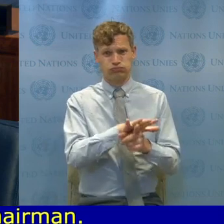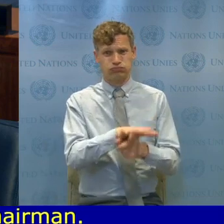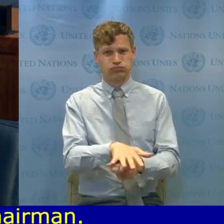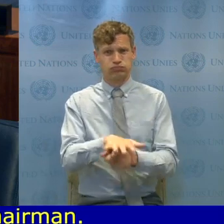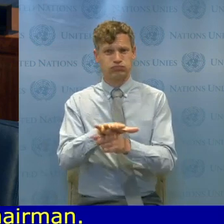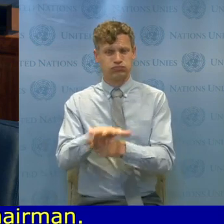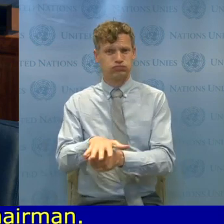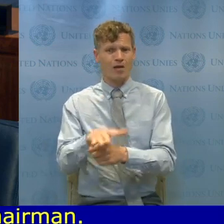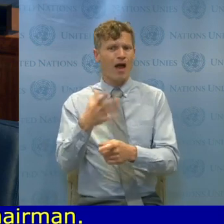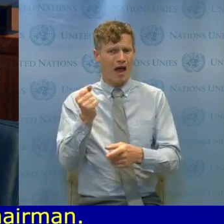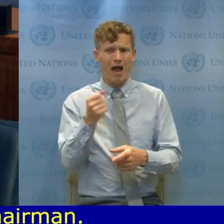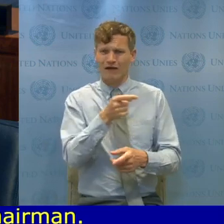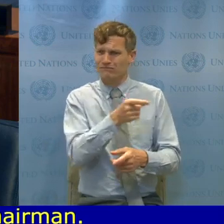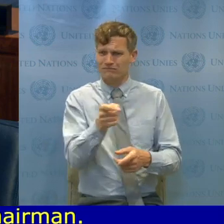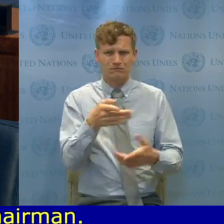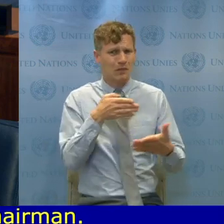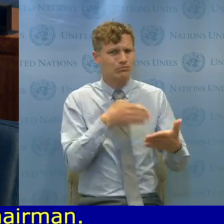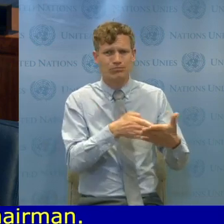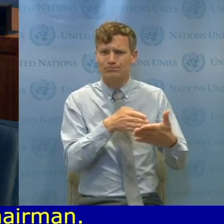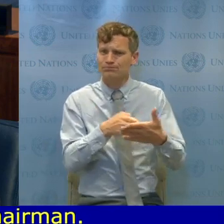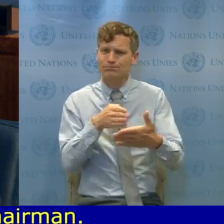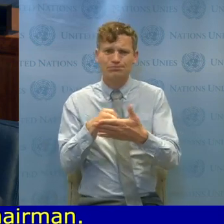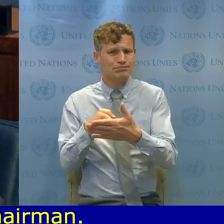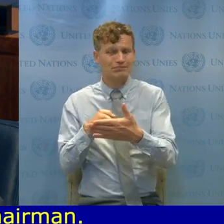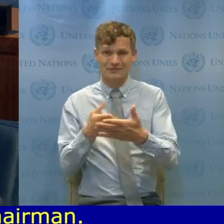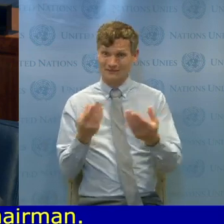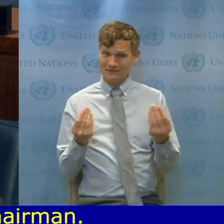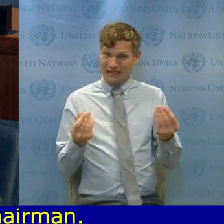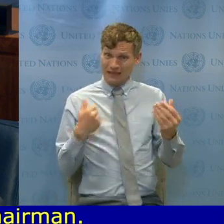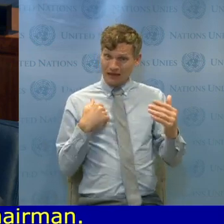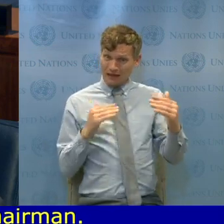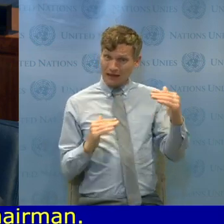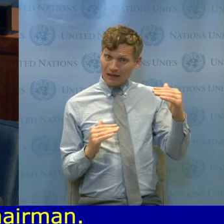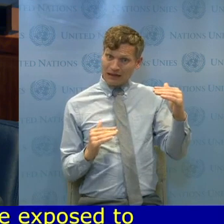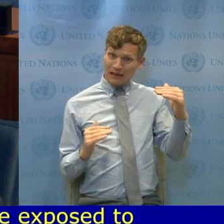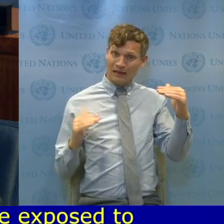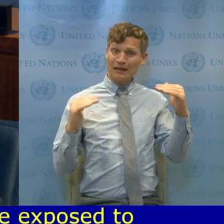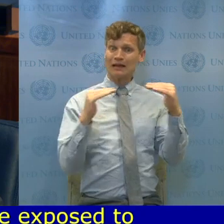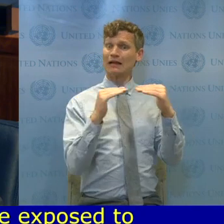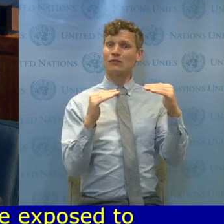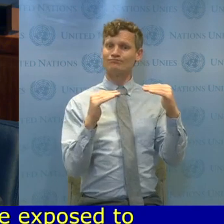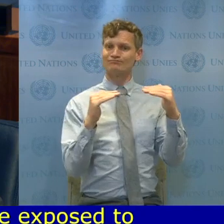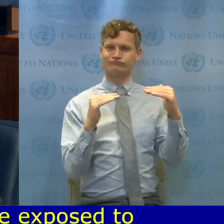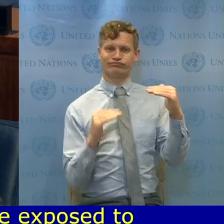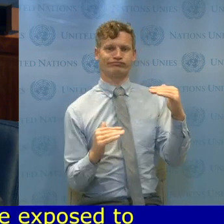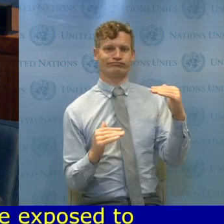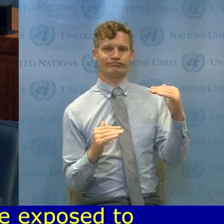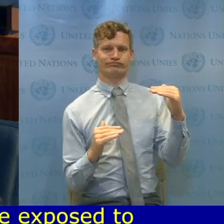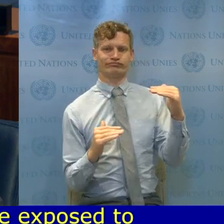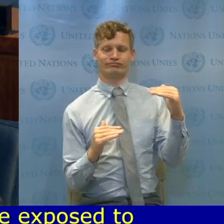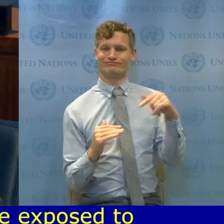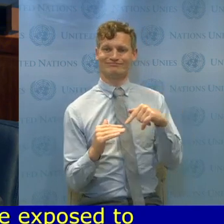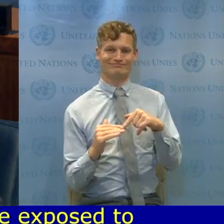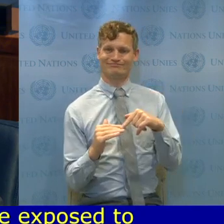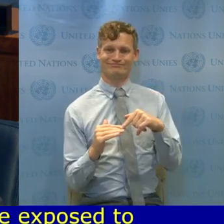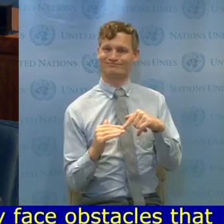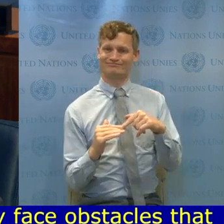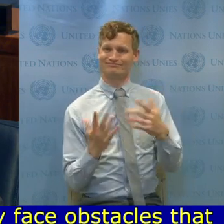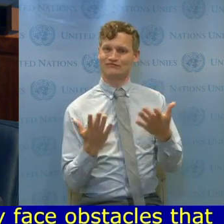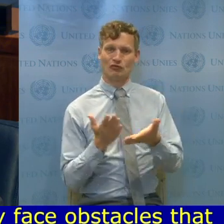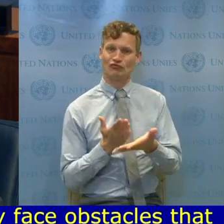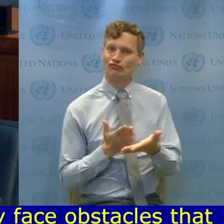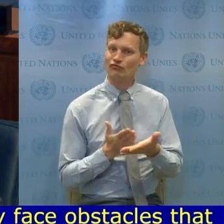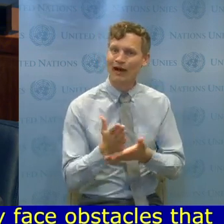their participation on equal footing with the others. They are deprived from their rights of inclusion, just